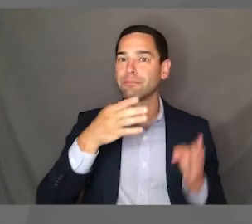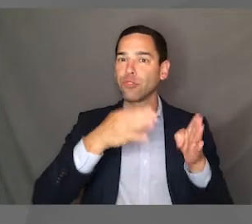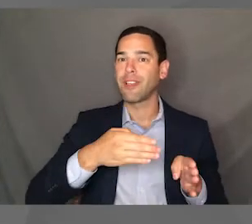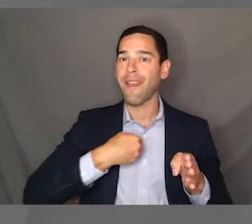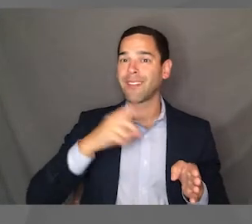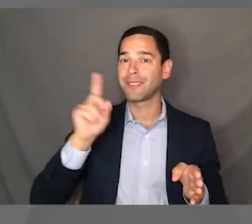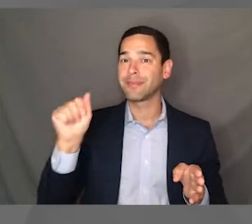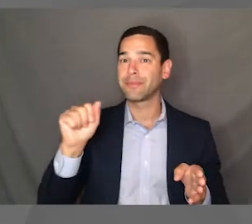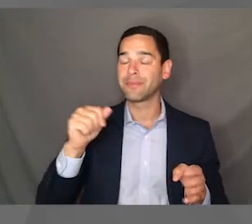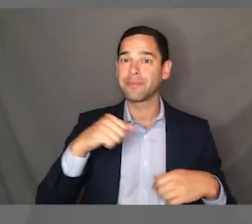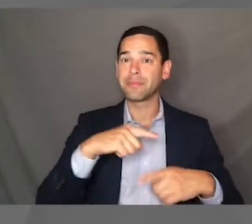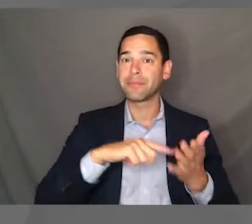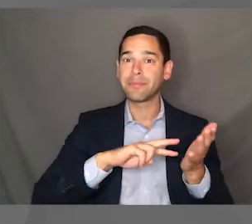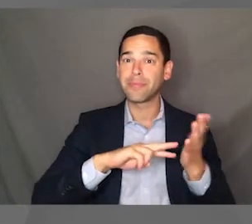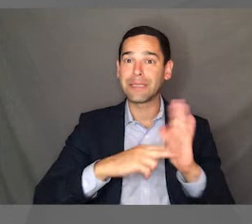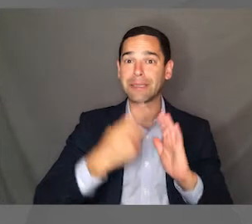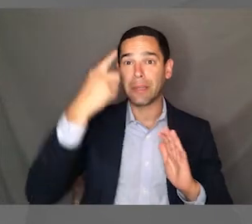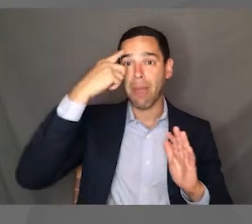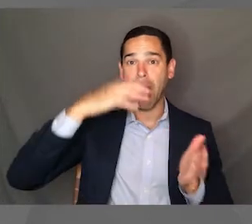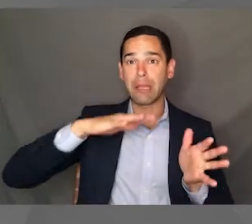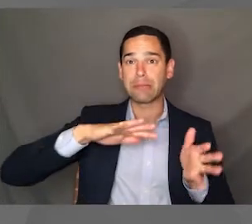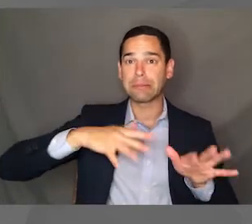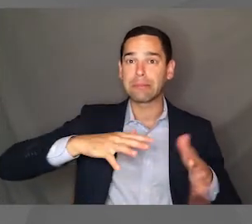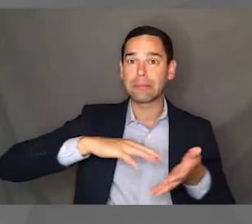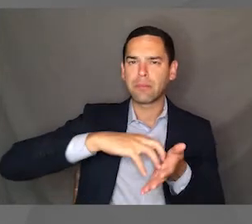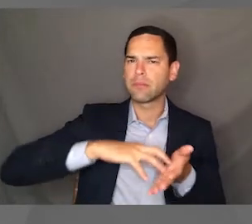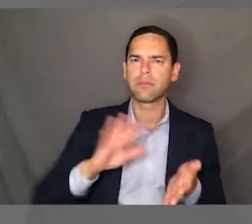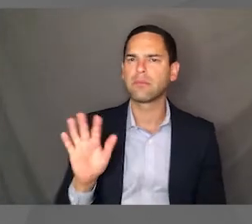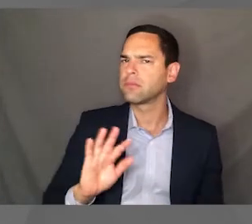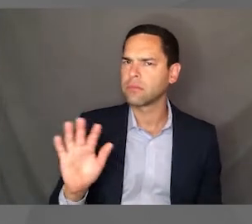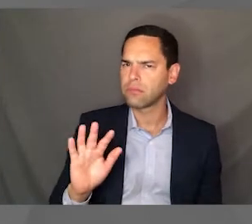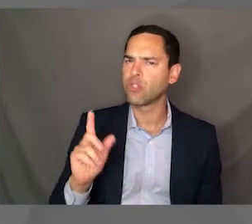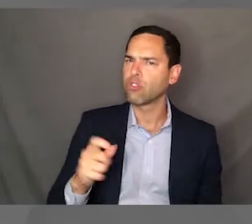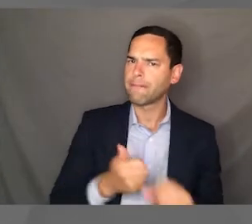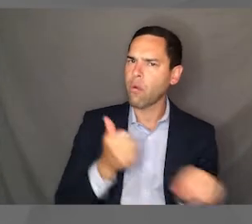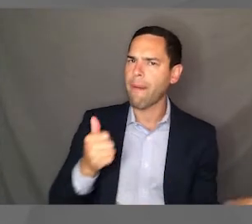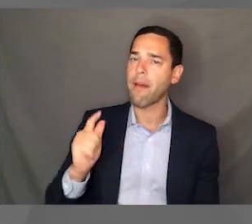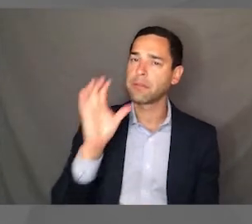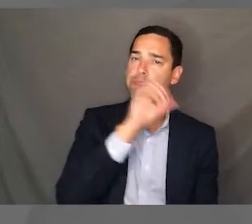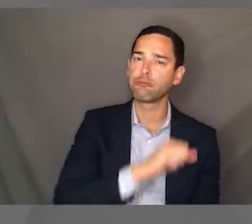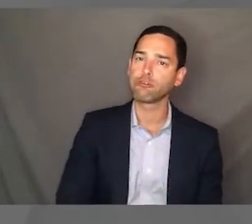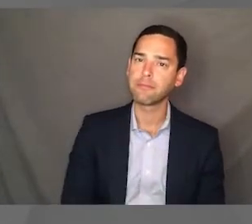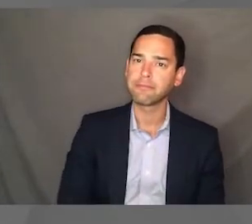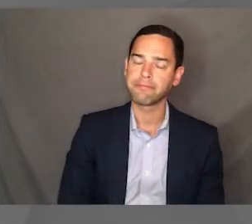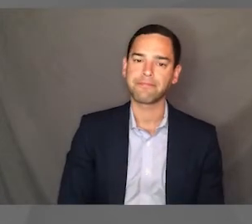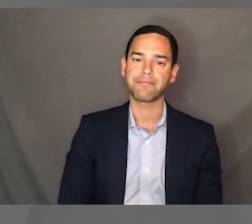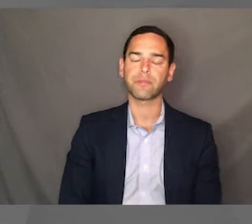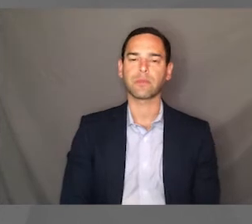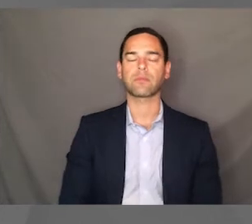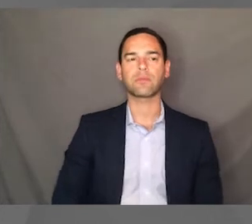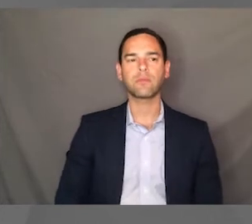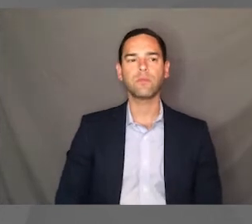so those types of assumptions should be avoided at all times. And that the